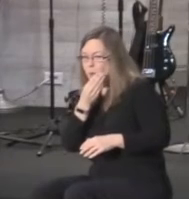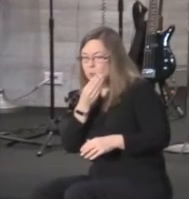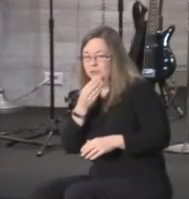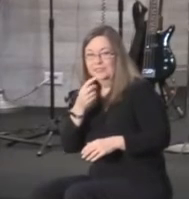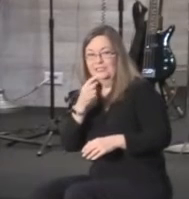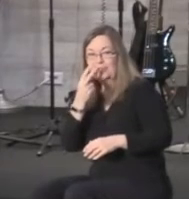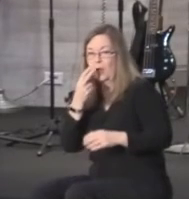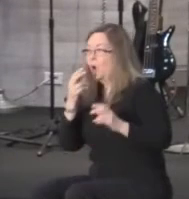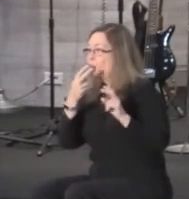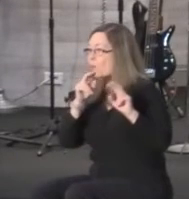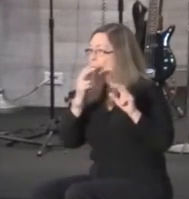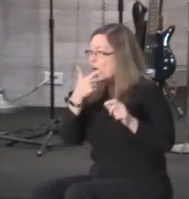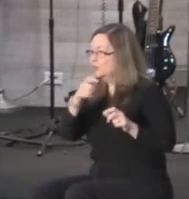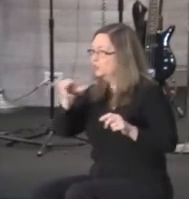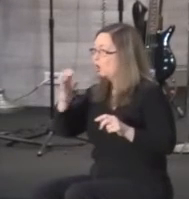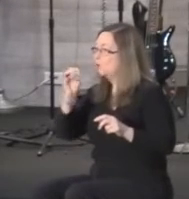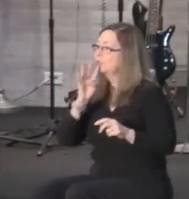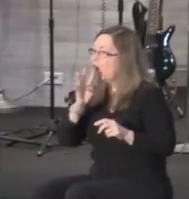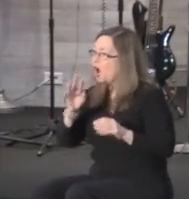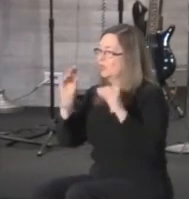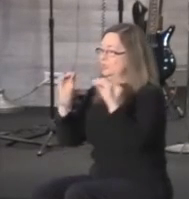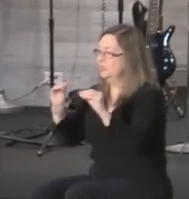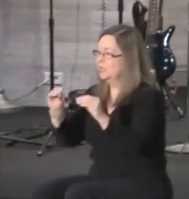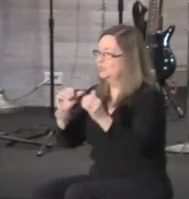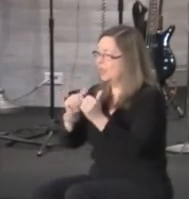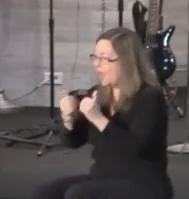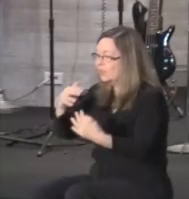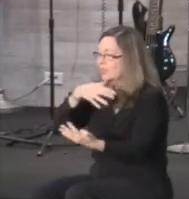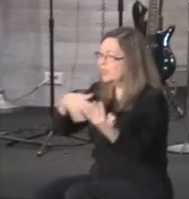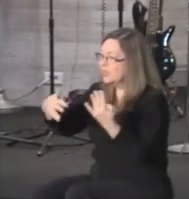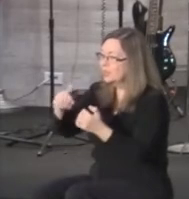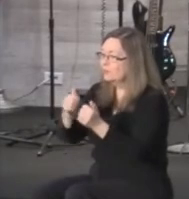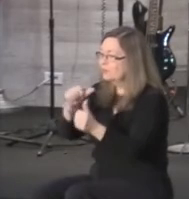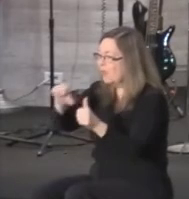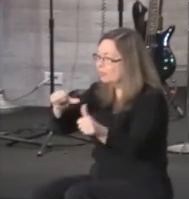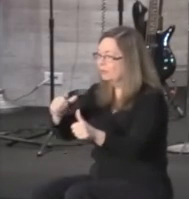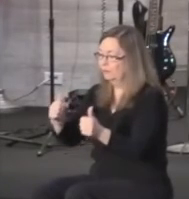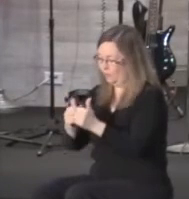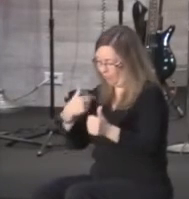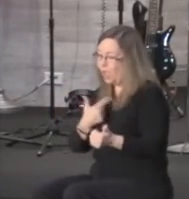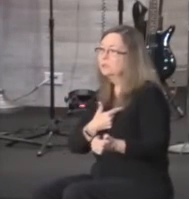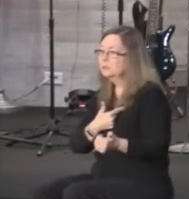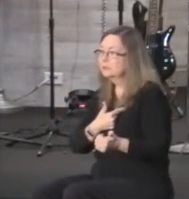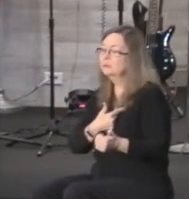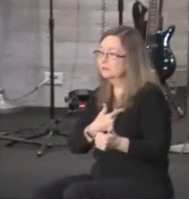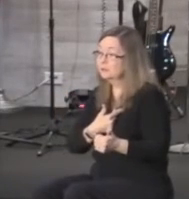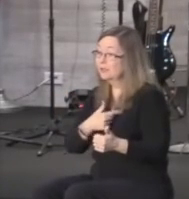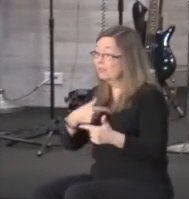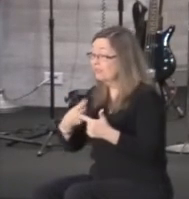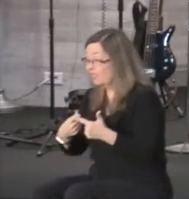watch Joe talk, and I'd watch Joe teach, and I'd watch how they interacted with each other and with us.